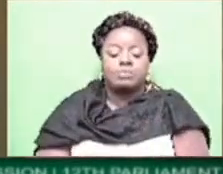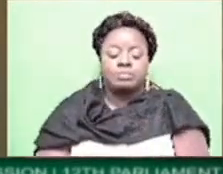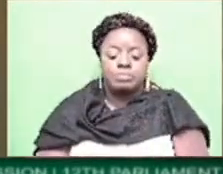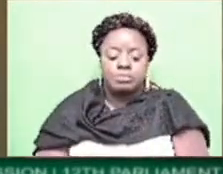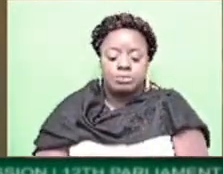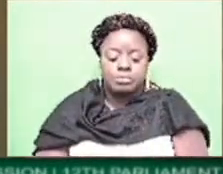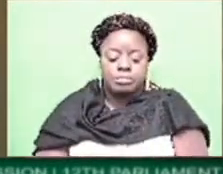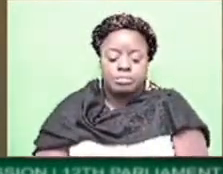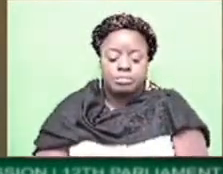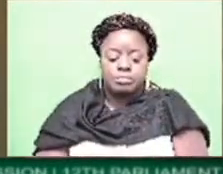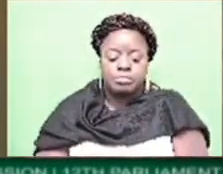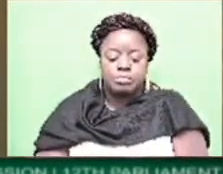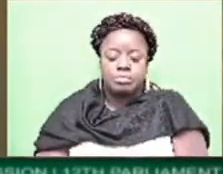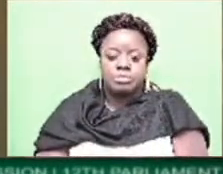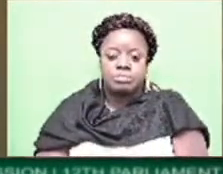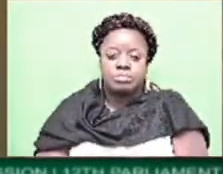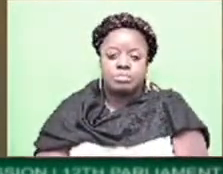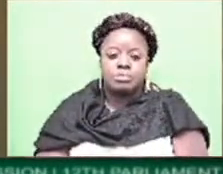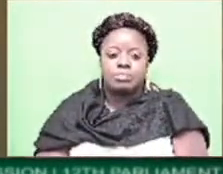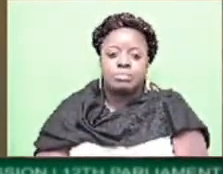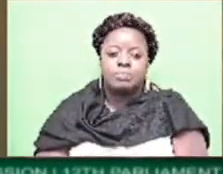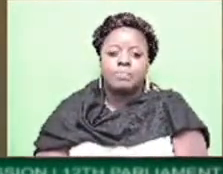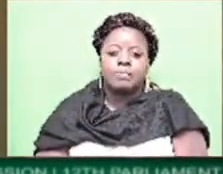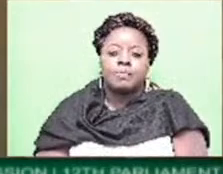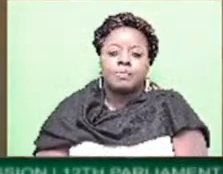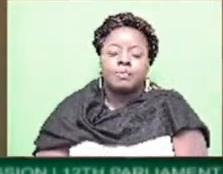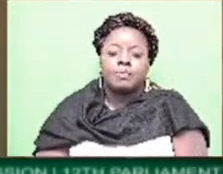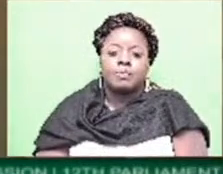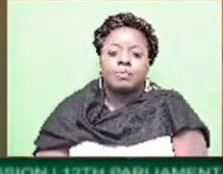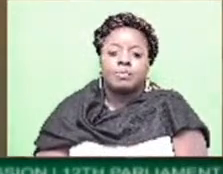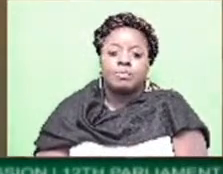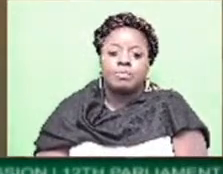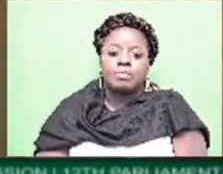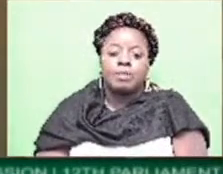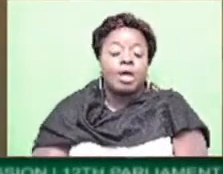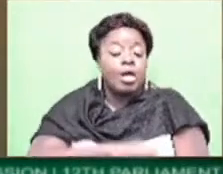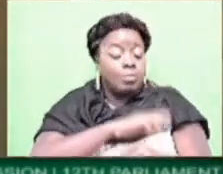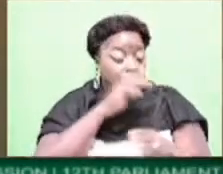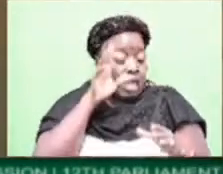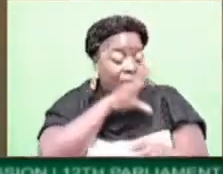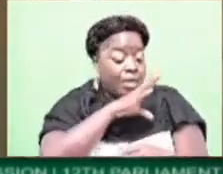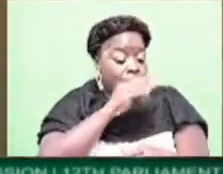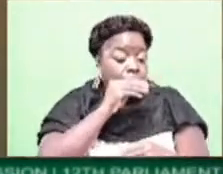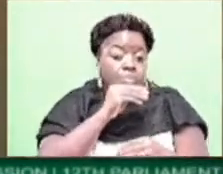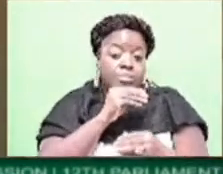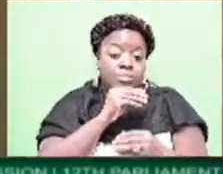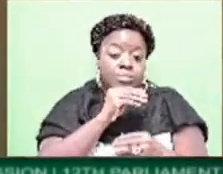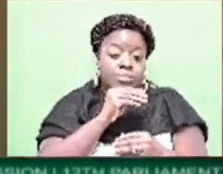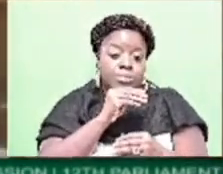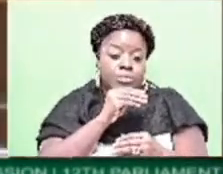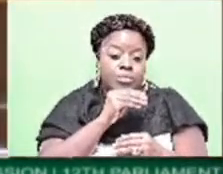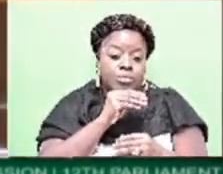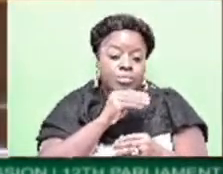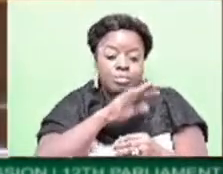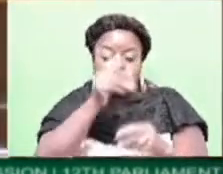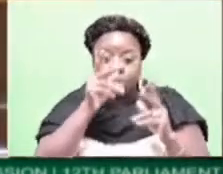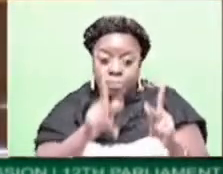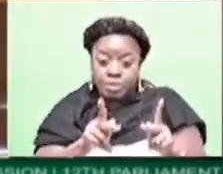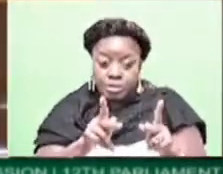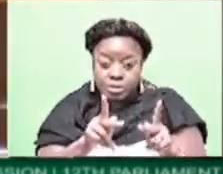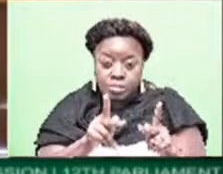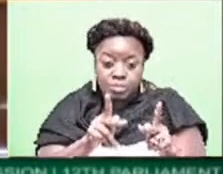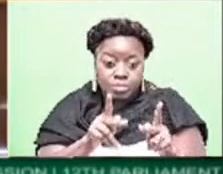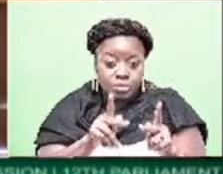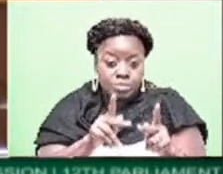Also, when we wear these masks in public domain. Honourable Member for St. Joseph, while I know that